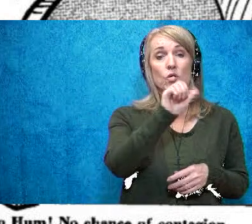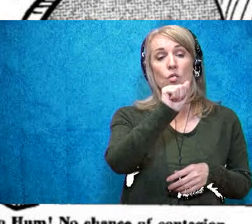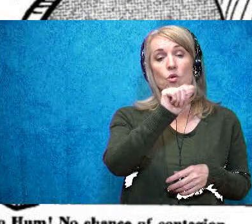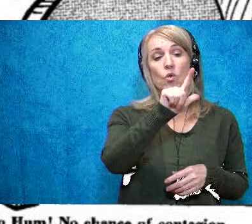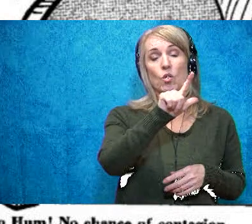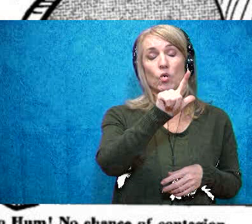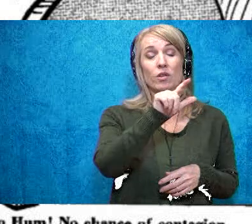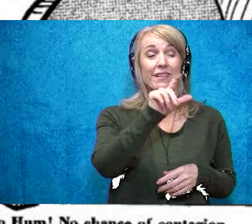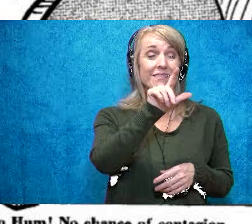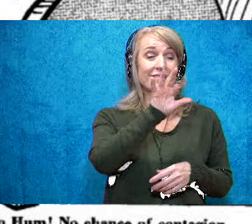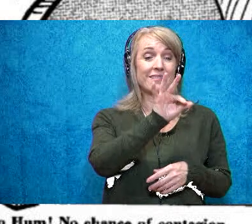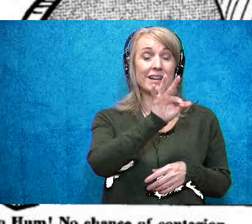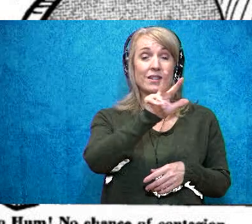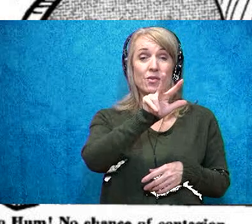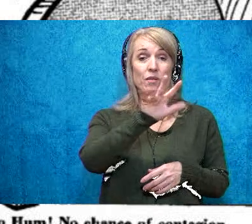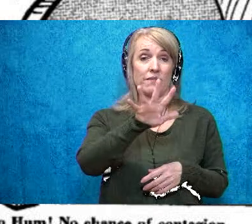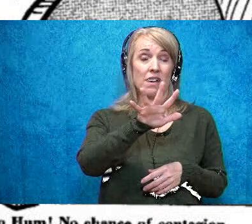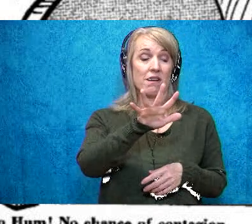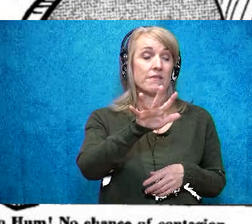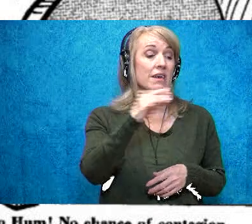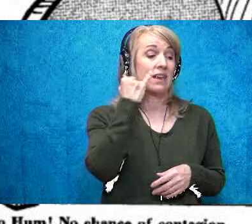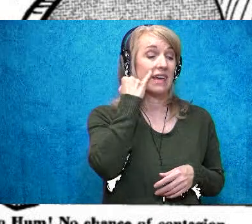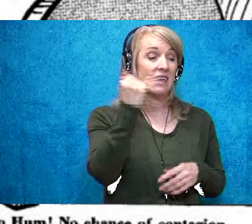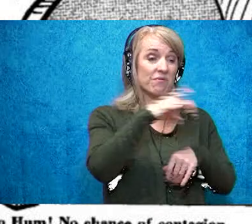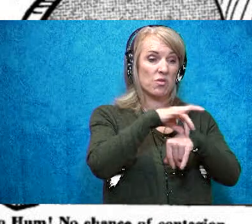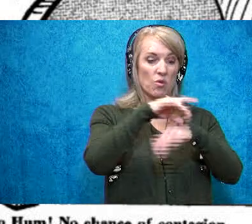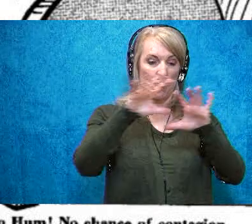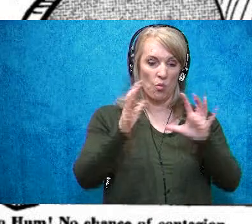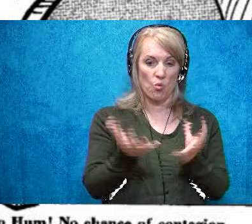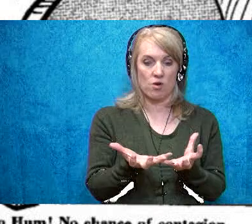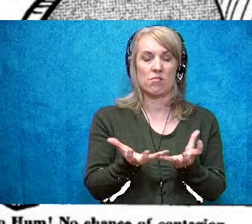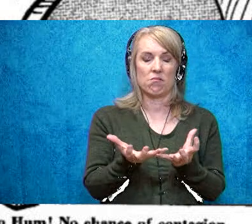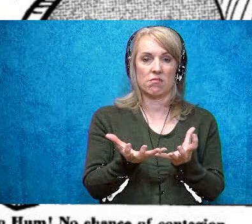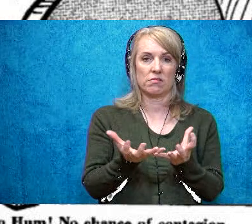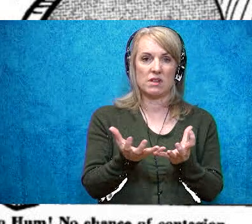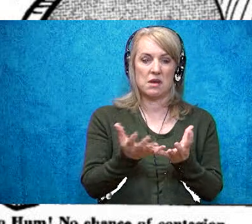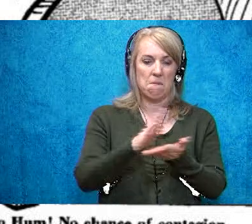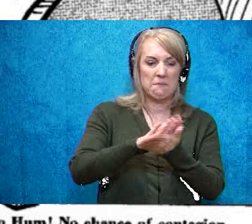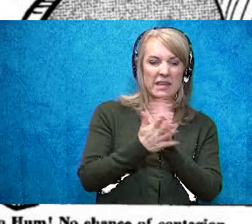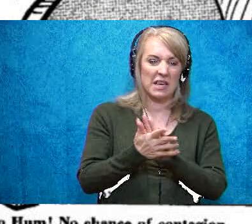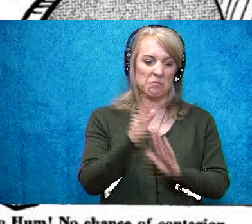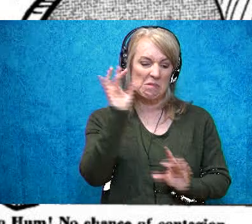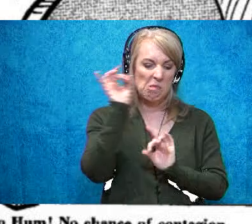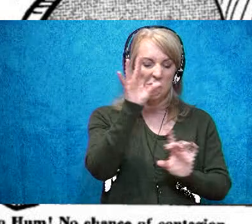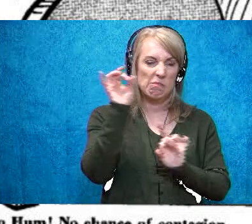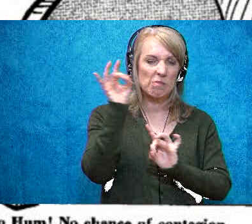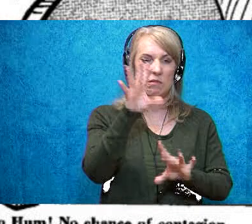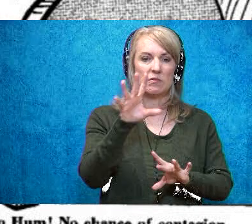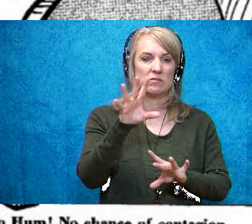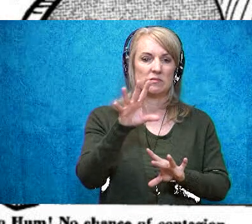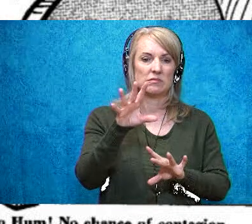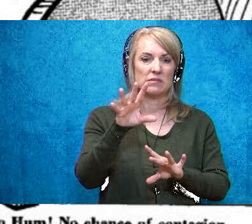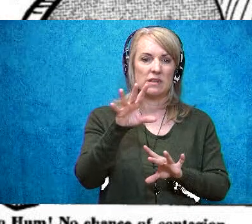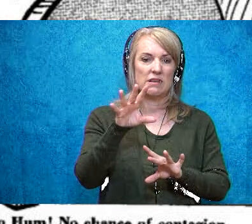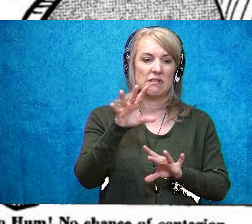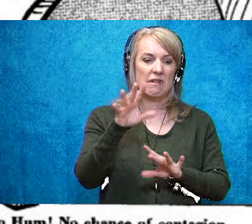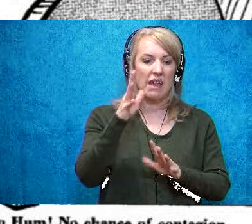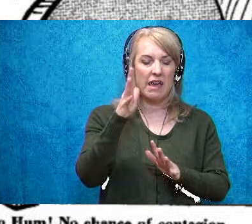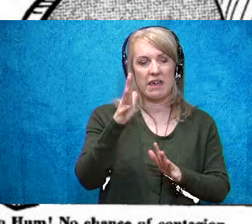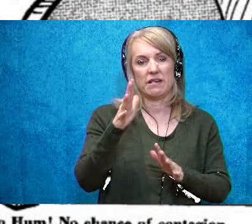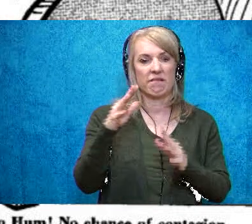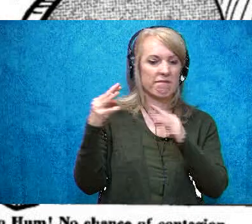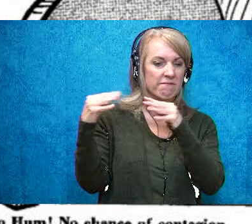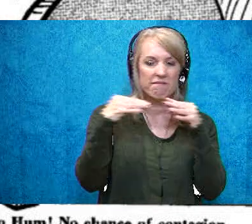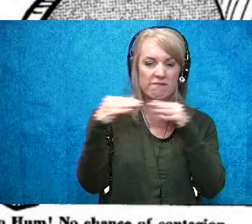world is to become a wilderness of waste, hatred, and bitterness, let us all the more earnestly protect and preserve our own